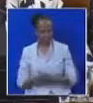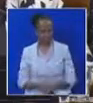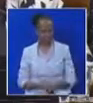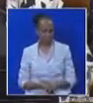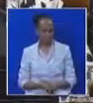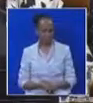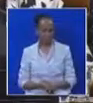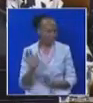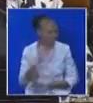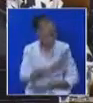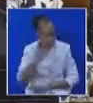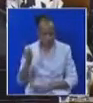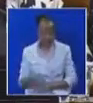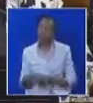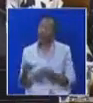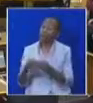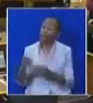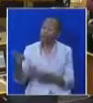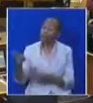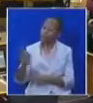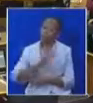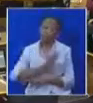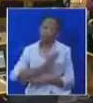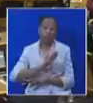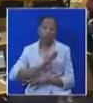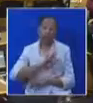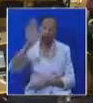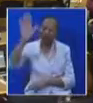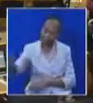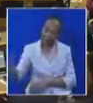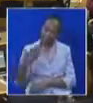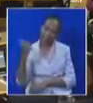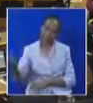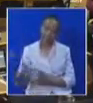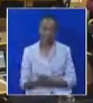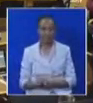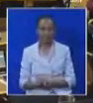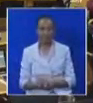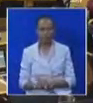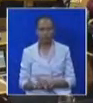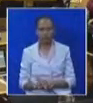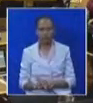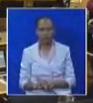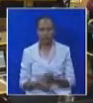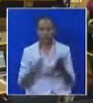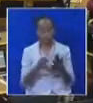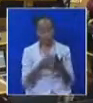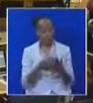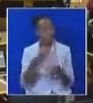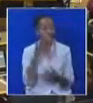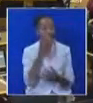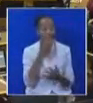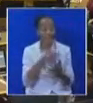are prepared. You were not recognized. You are prepared you to remove the whole party which has been elected the by